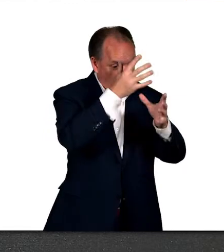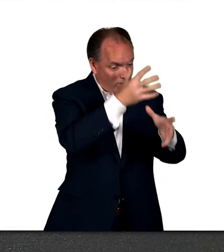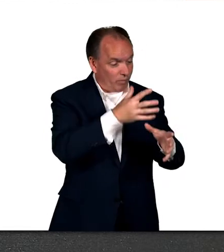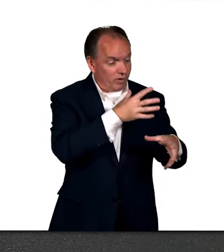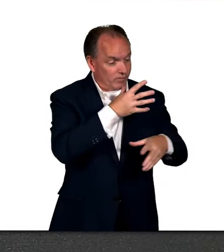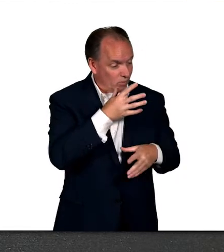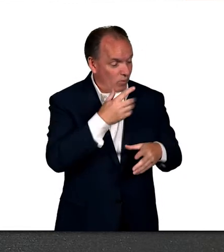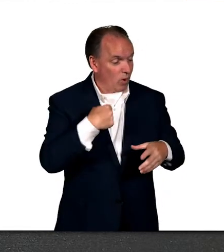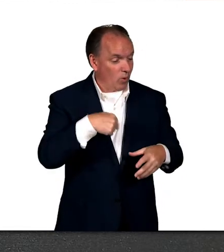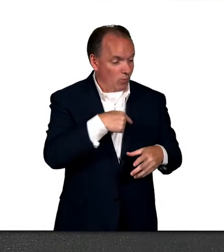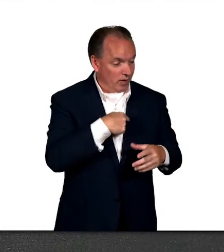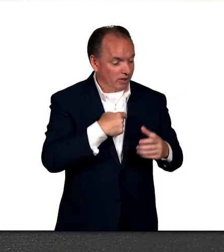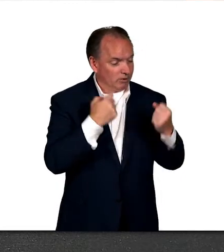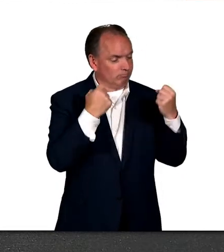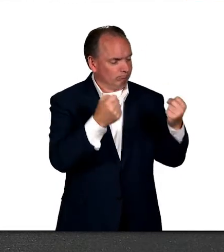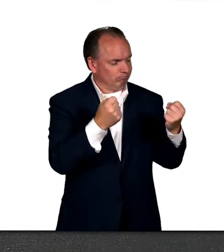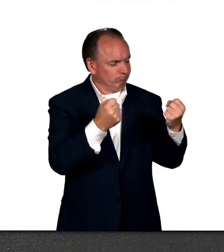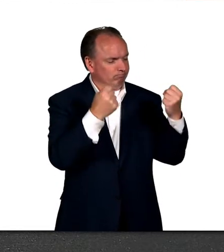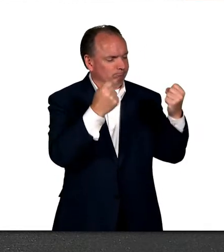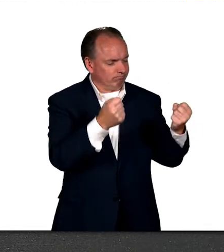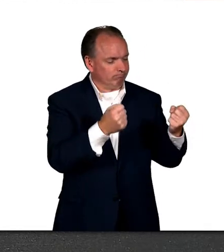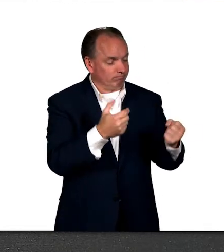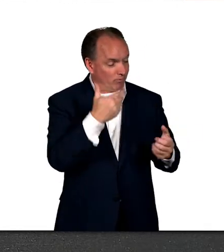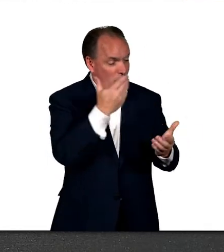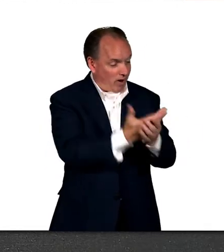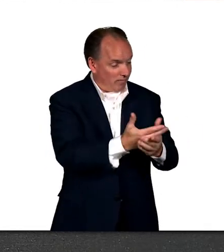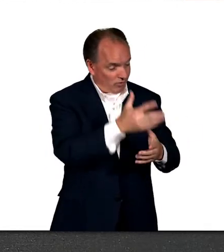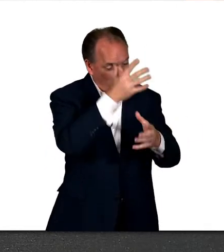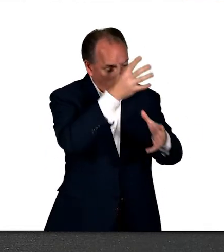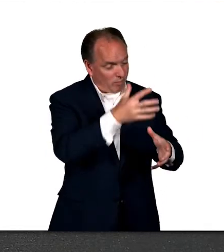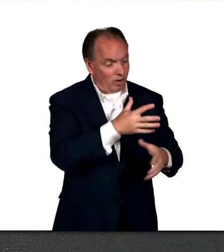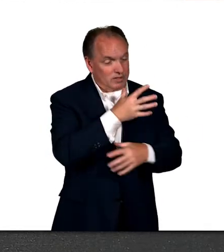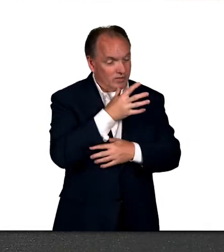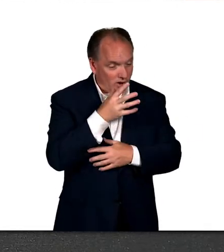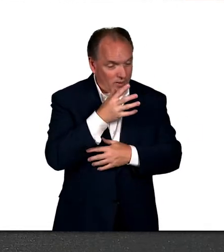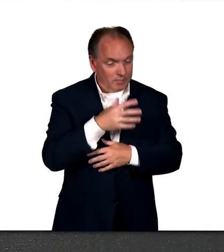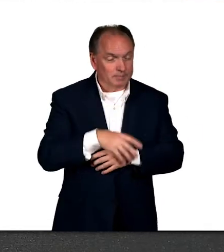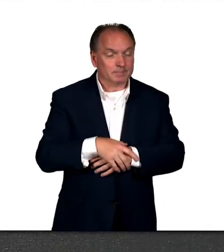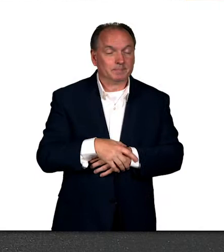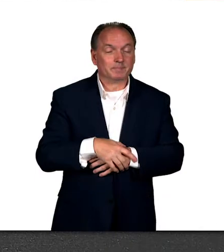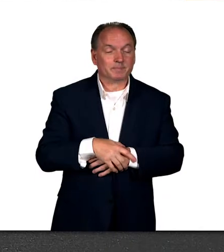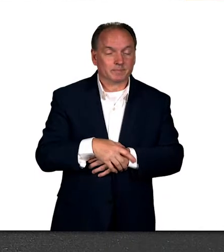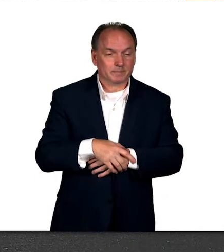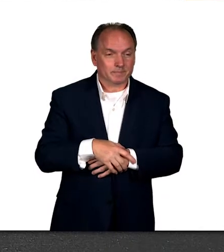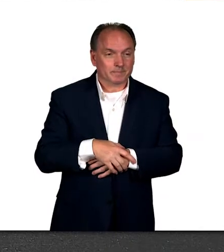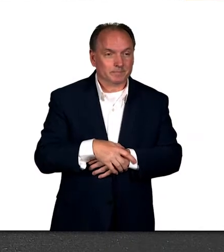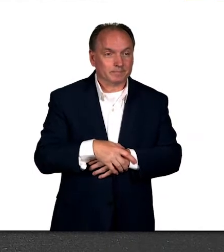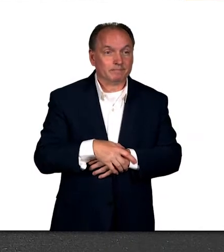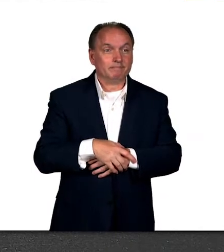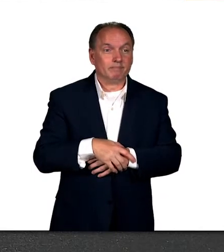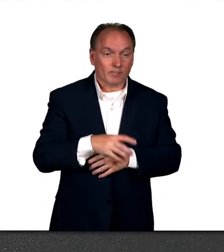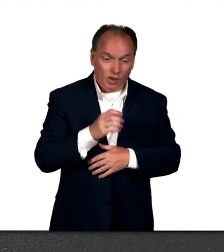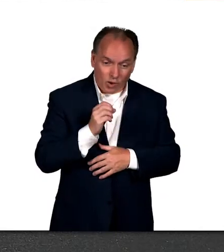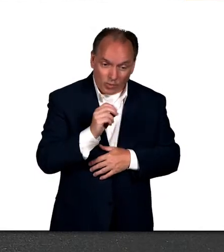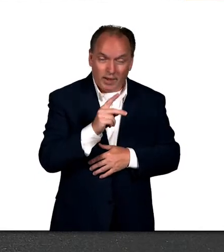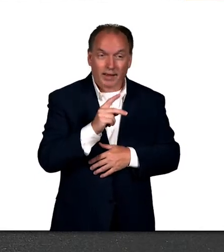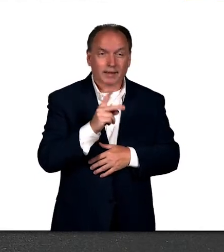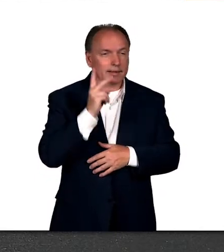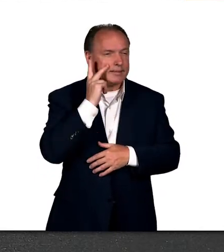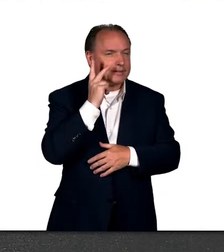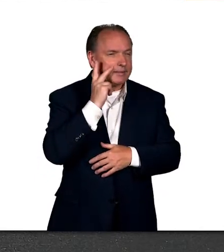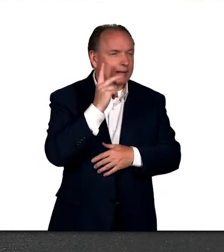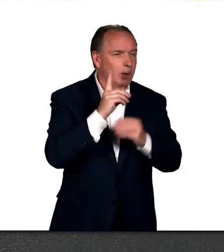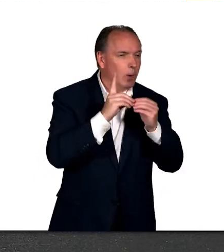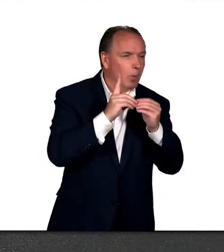Grandpa's farm. We're on the way. We're on the way. On the way to Grandpa's farm. All right, let's see. I